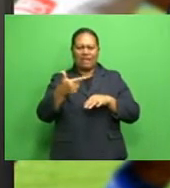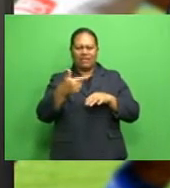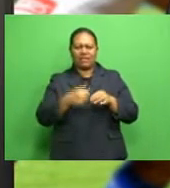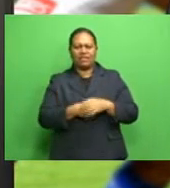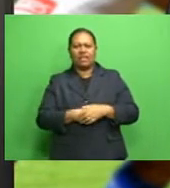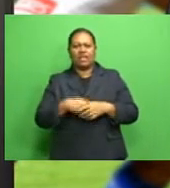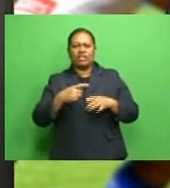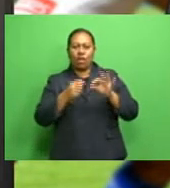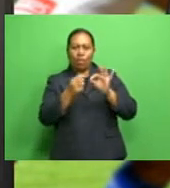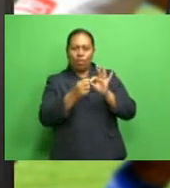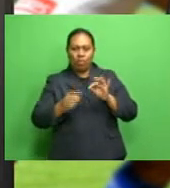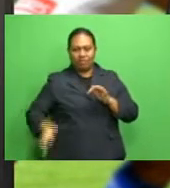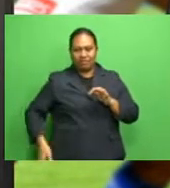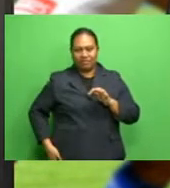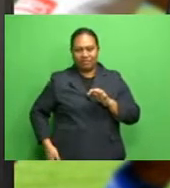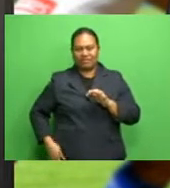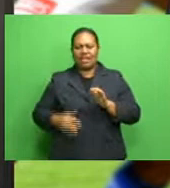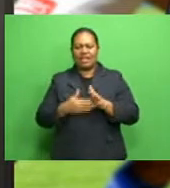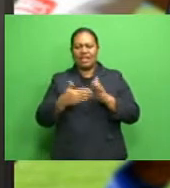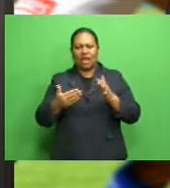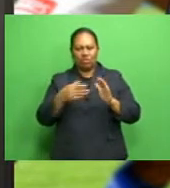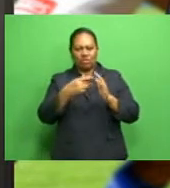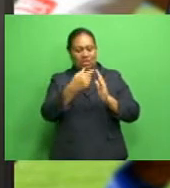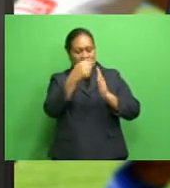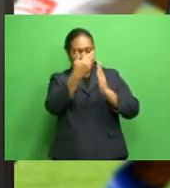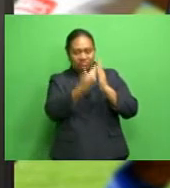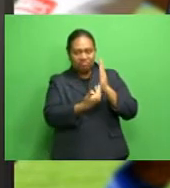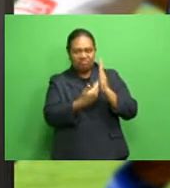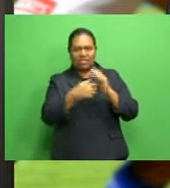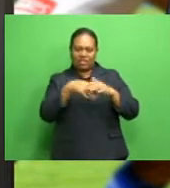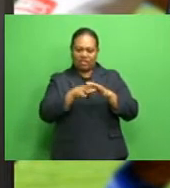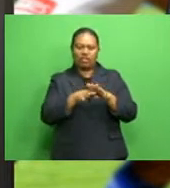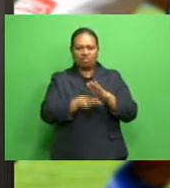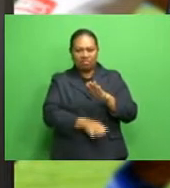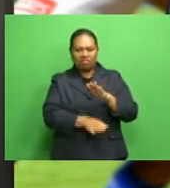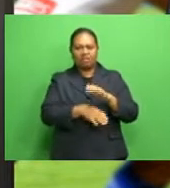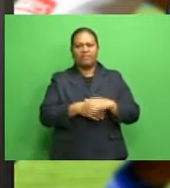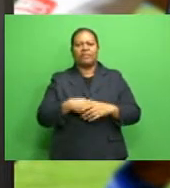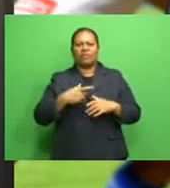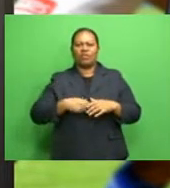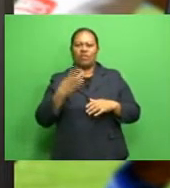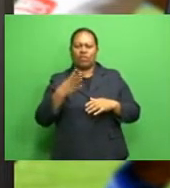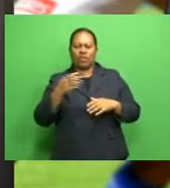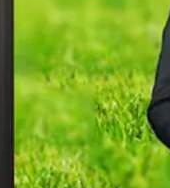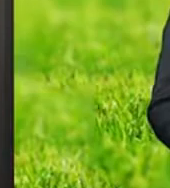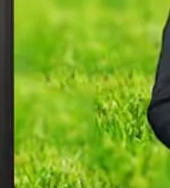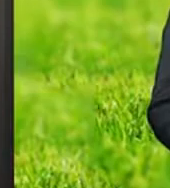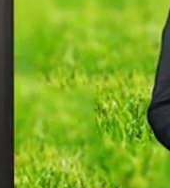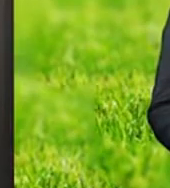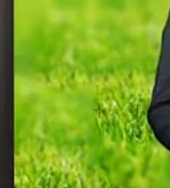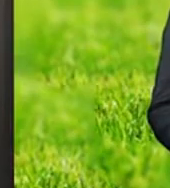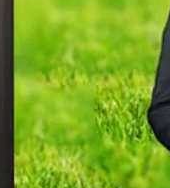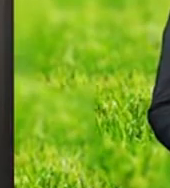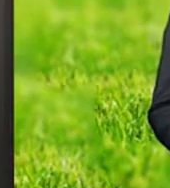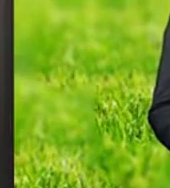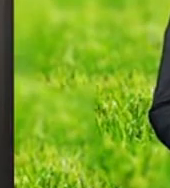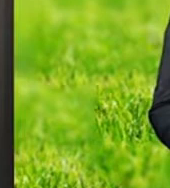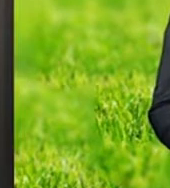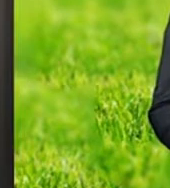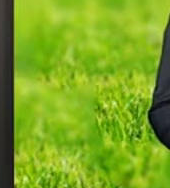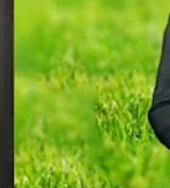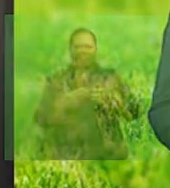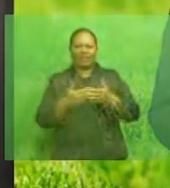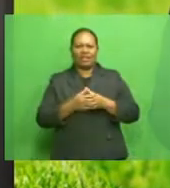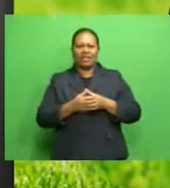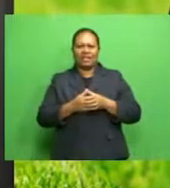The Bulldogs are now at the bottom of the ladder after being thrashed by West Tigers 34-6 yesterday. Despite the uncertainty